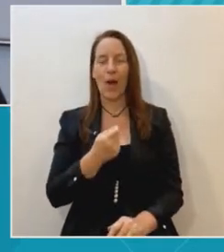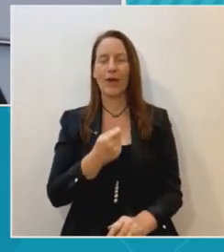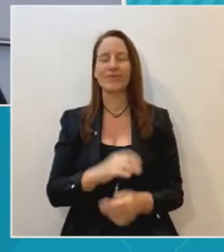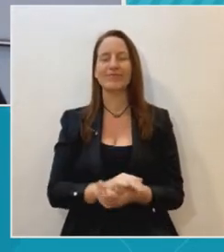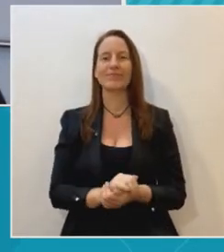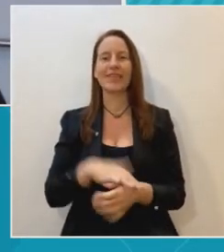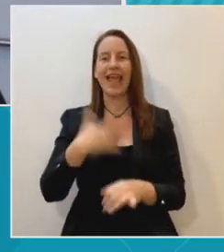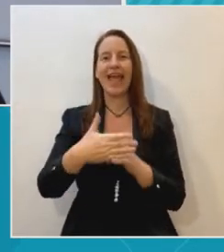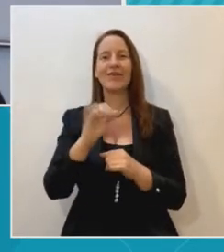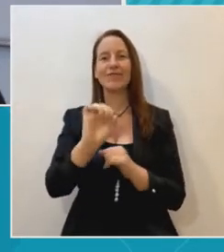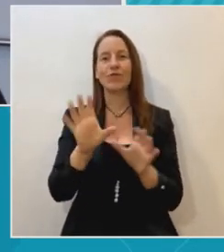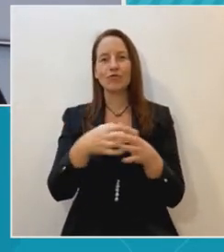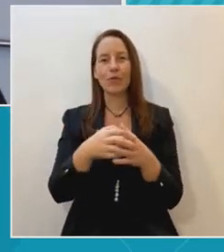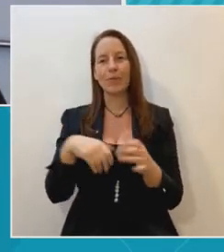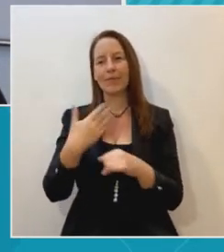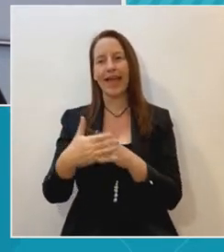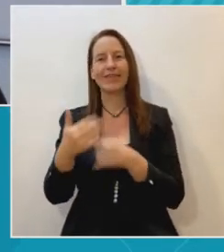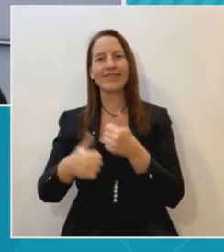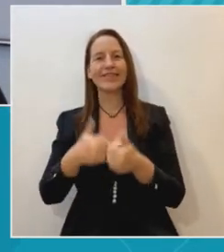Congratulations.